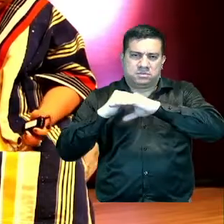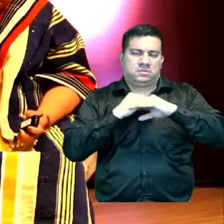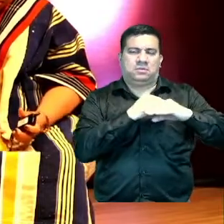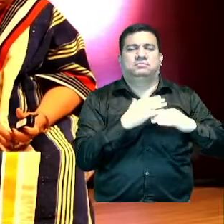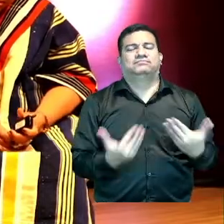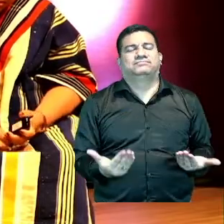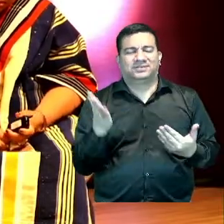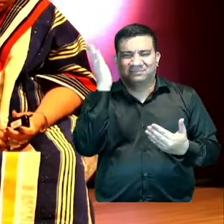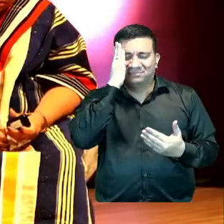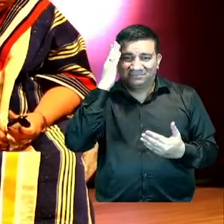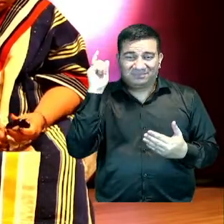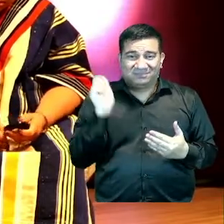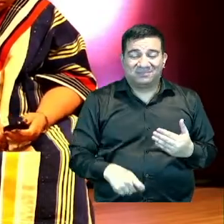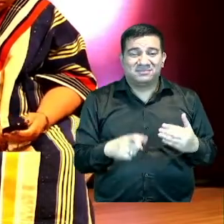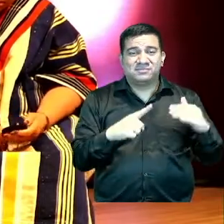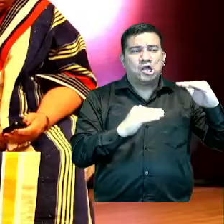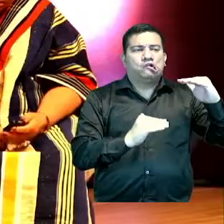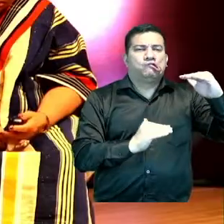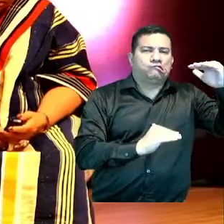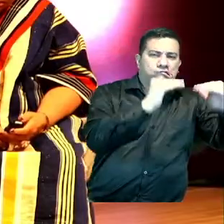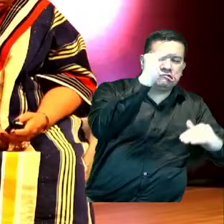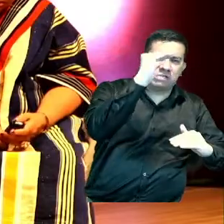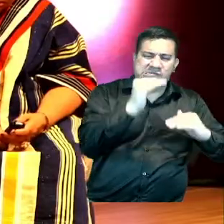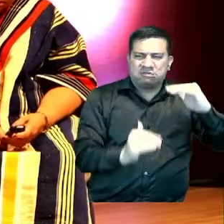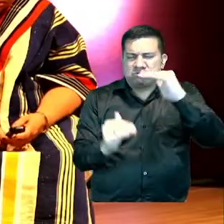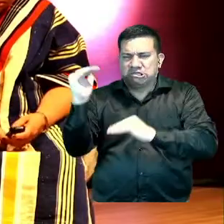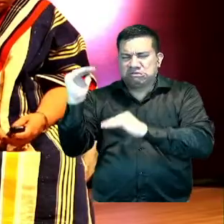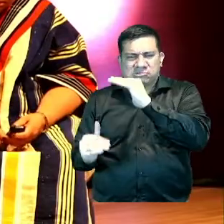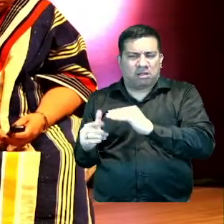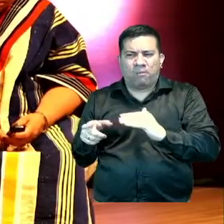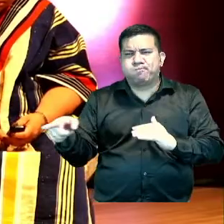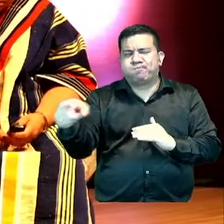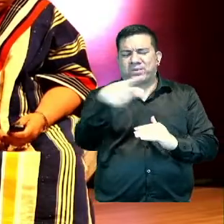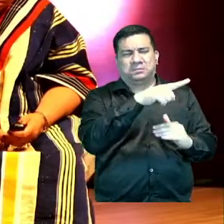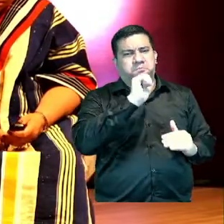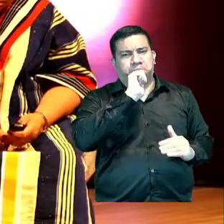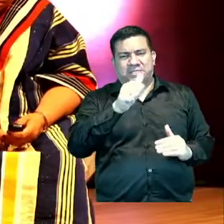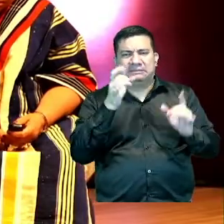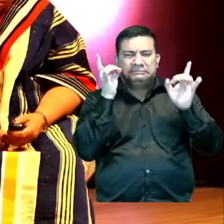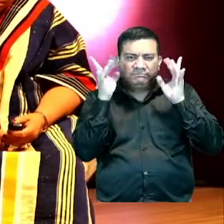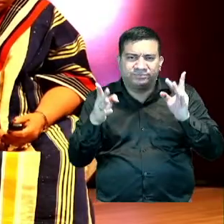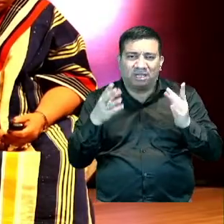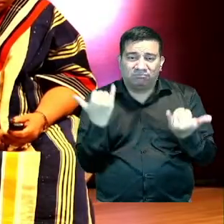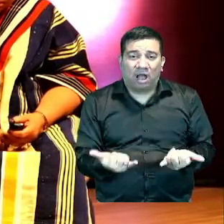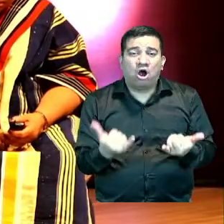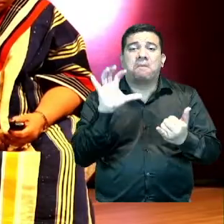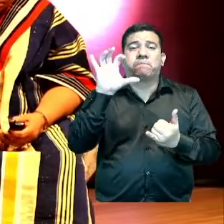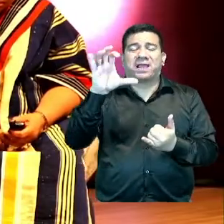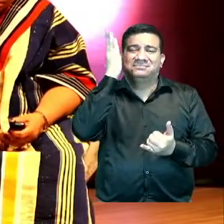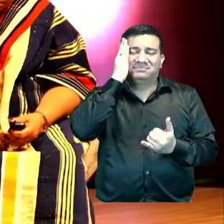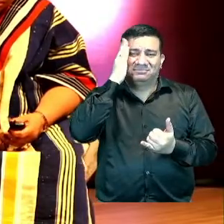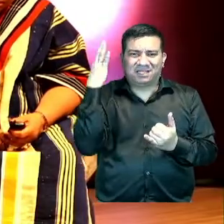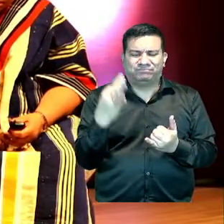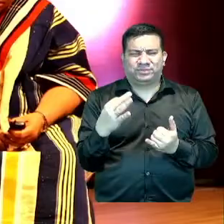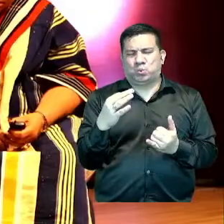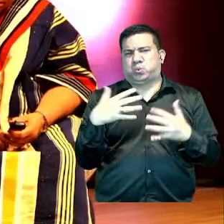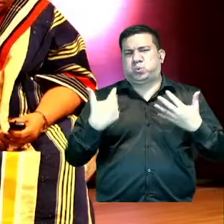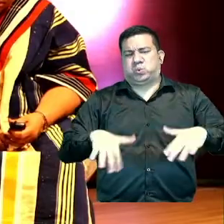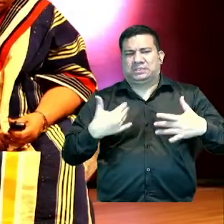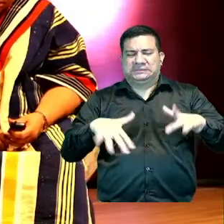To transform inequality, disparity conditions that this country, that my